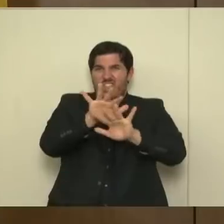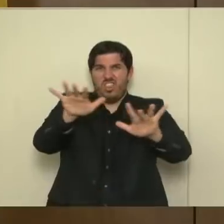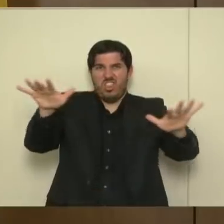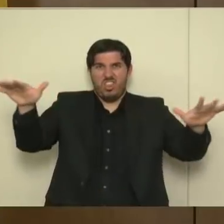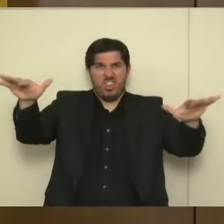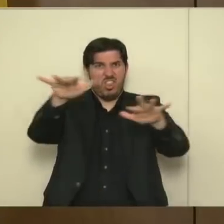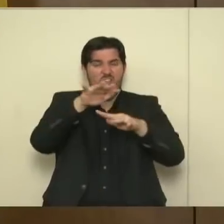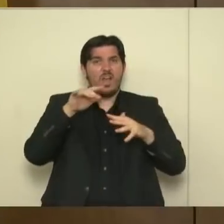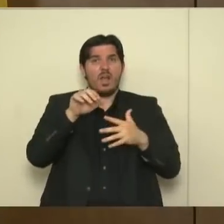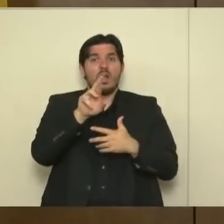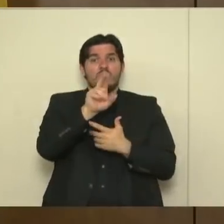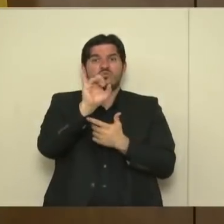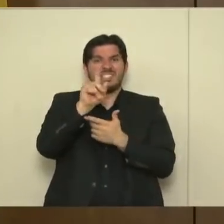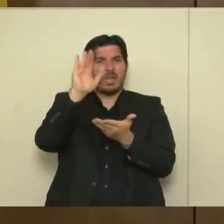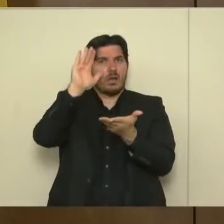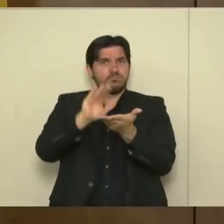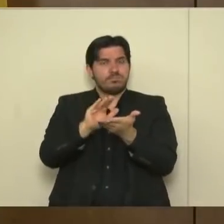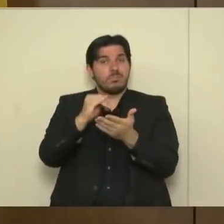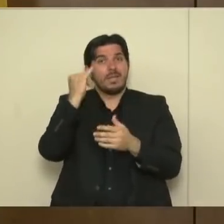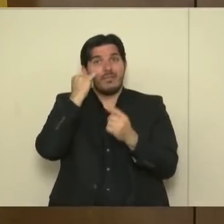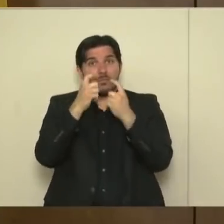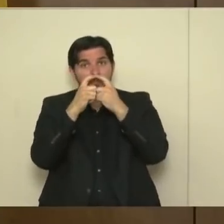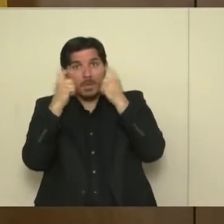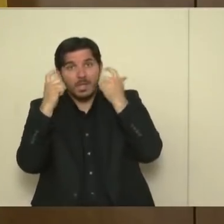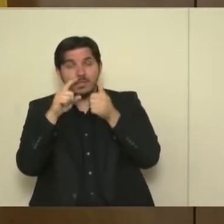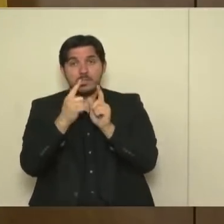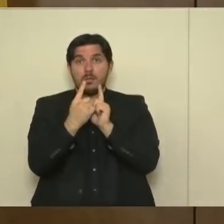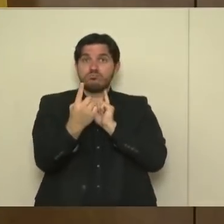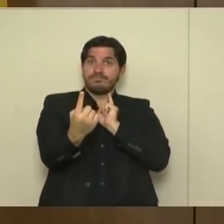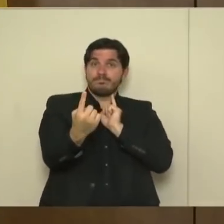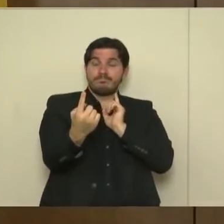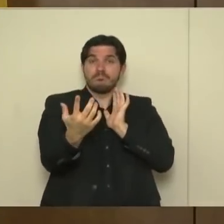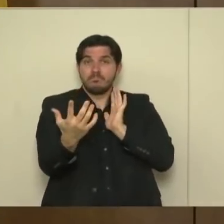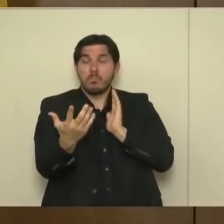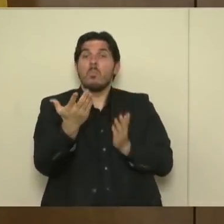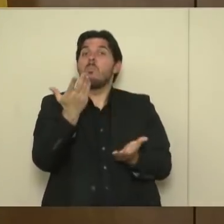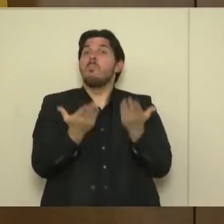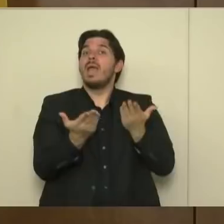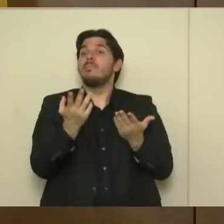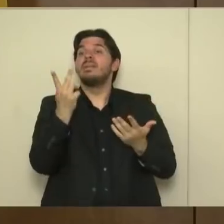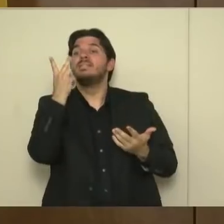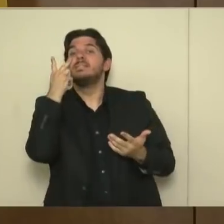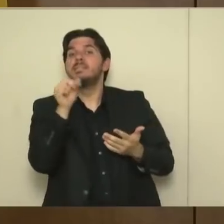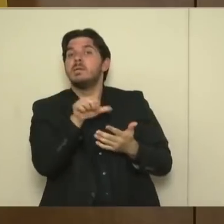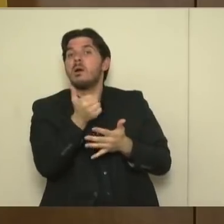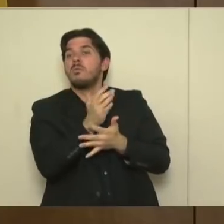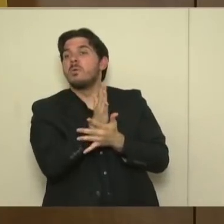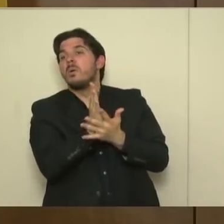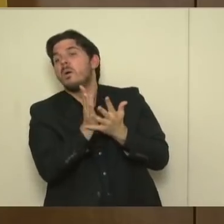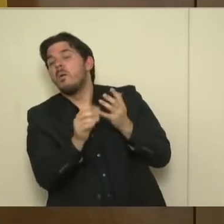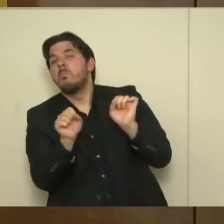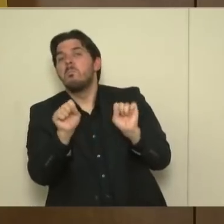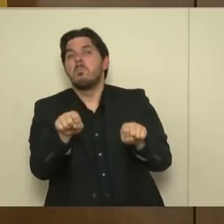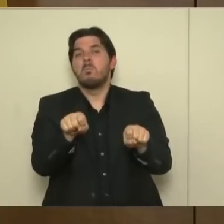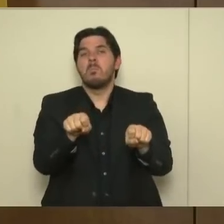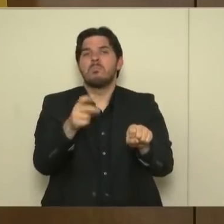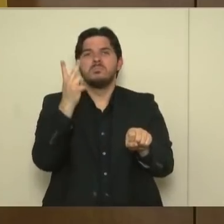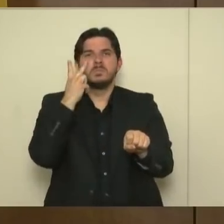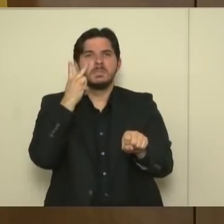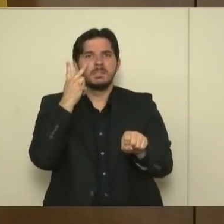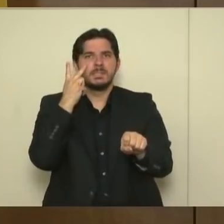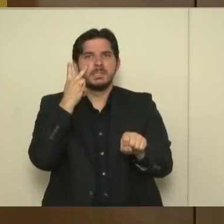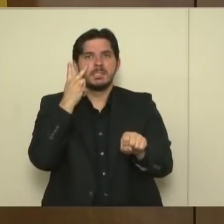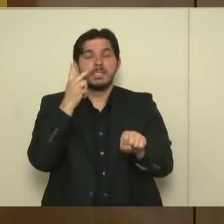long as people are wearing masks and we can do some socially distancing, that we might be able to look at that differently. But I think by and